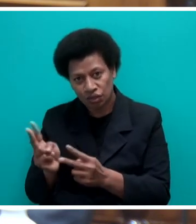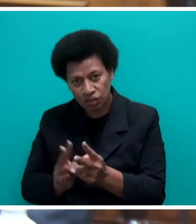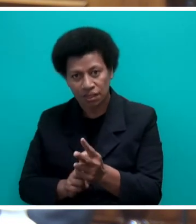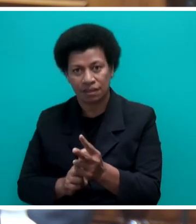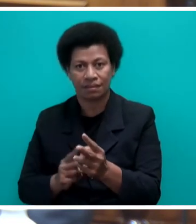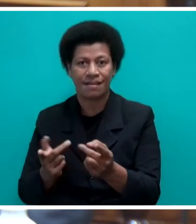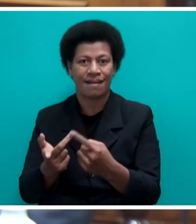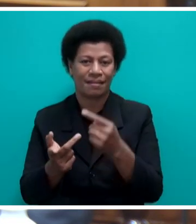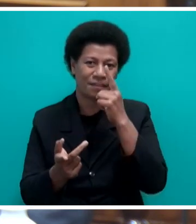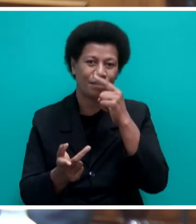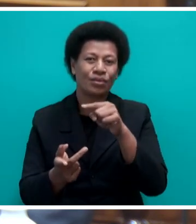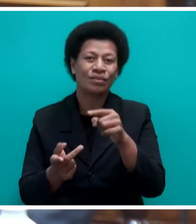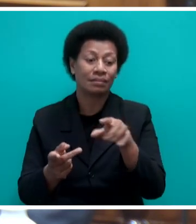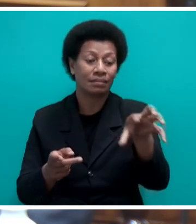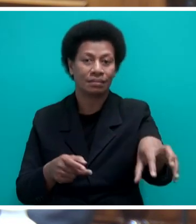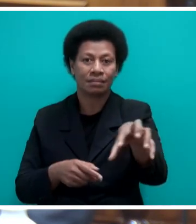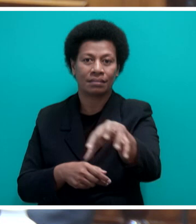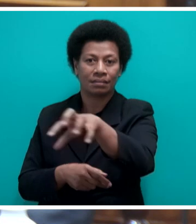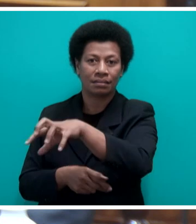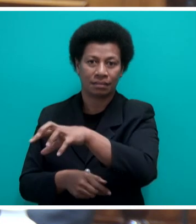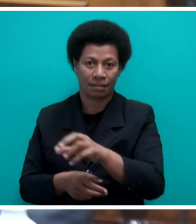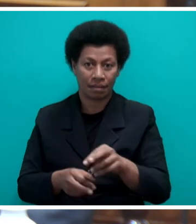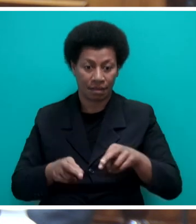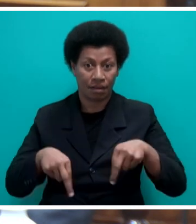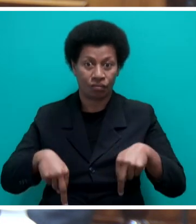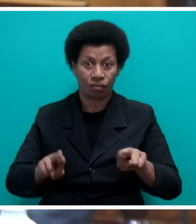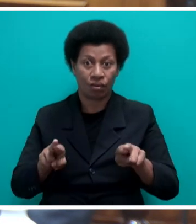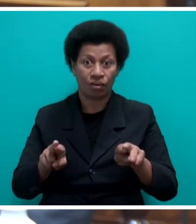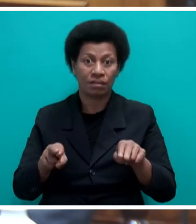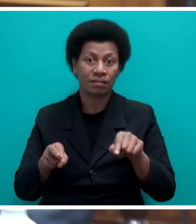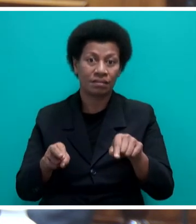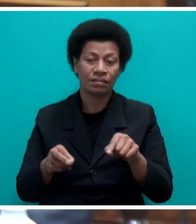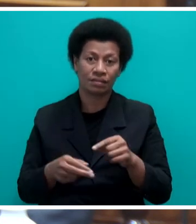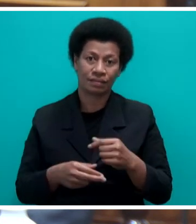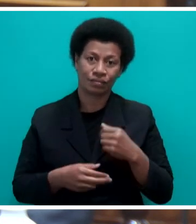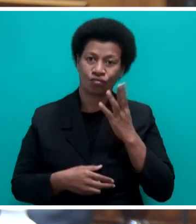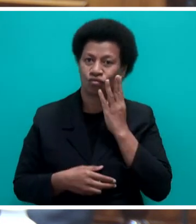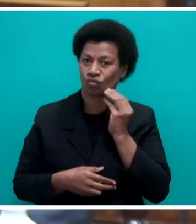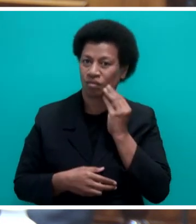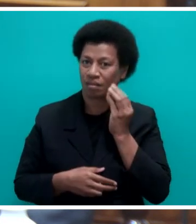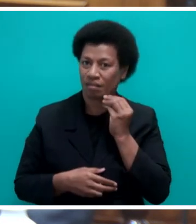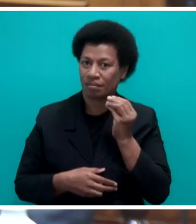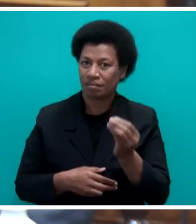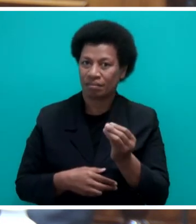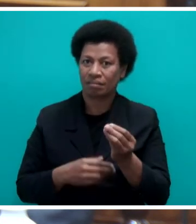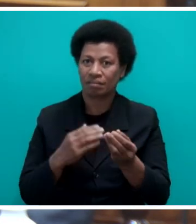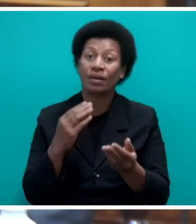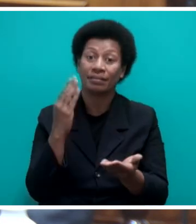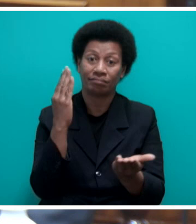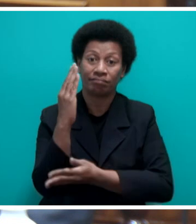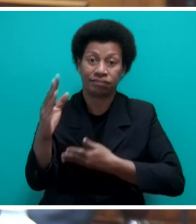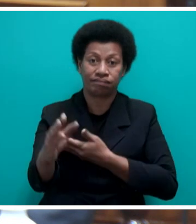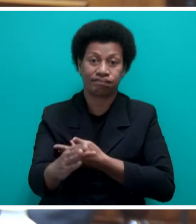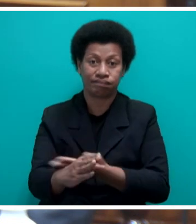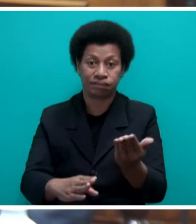sectors. These roads serve as the vital arteries of our nation's sugar industry, enabling timely harvesting and delivery